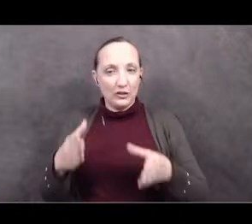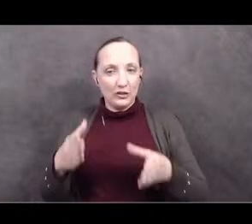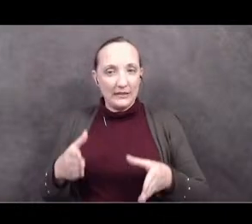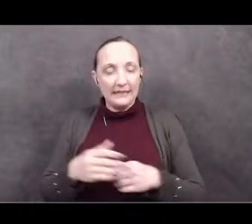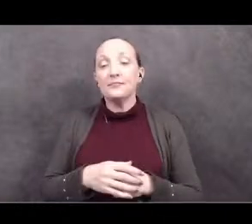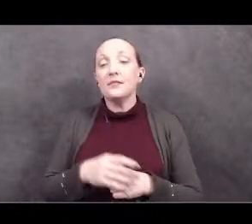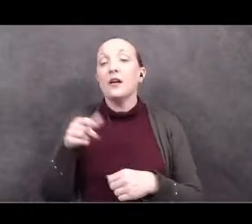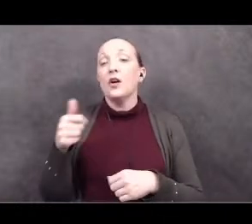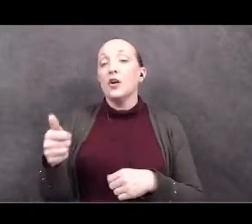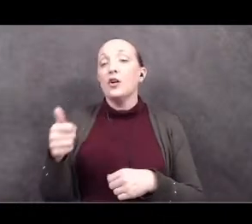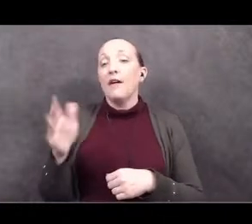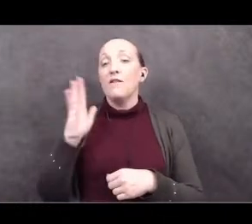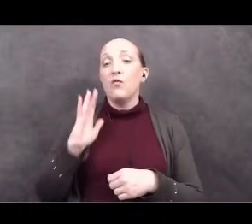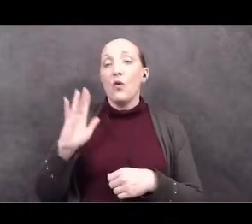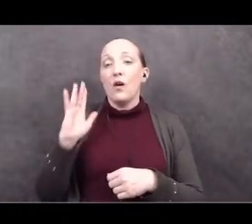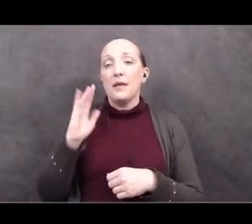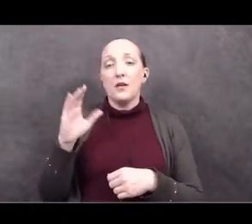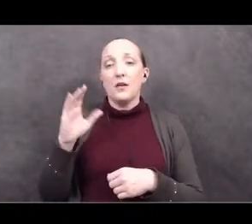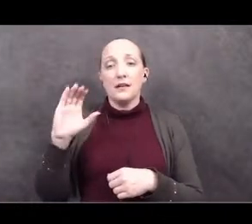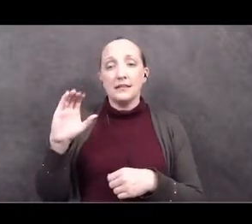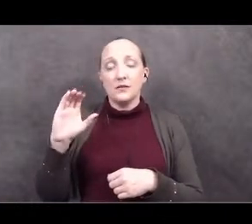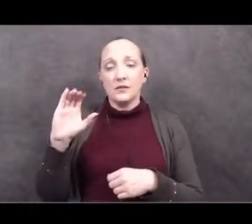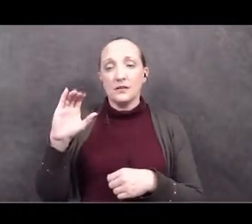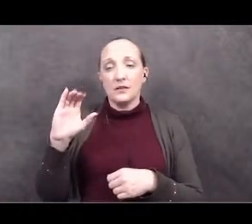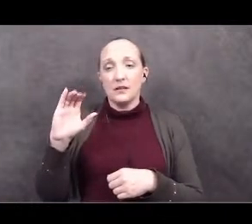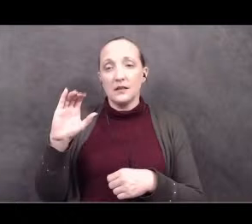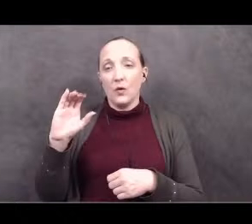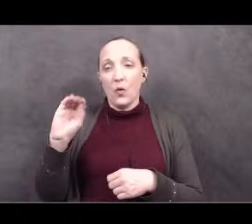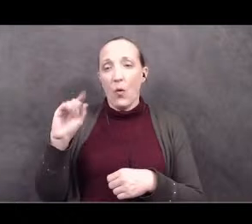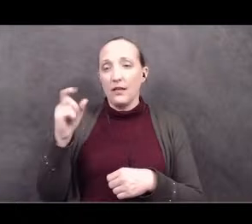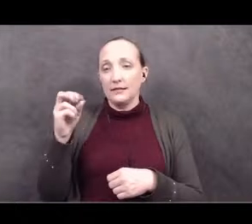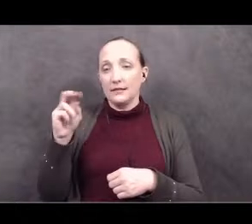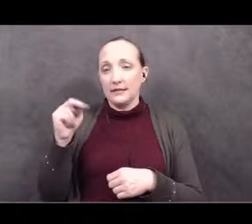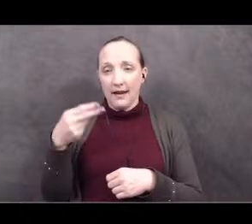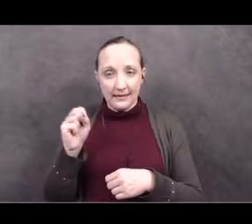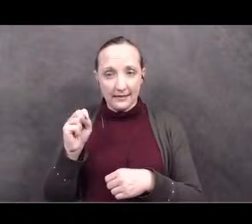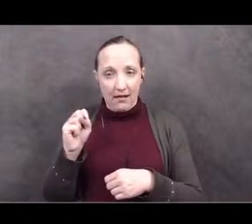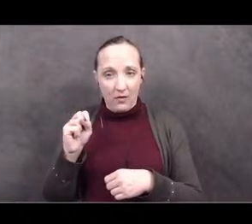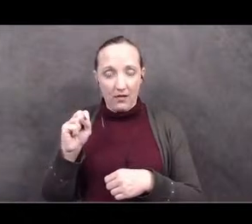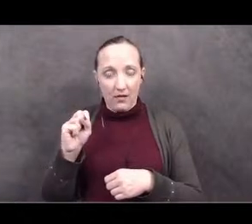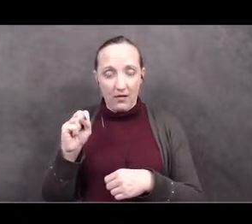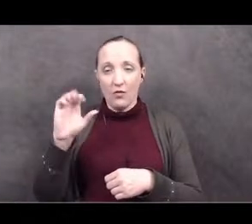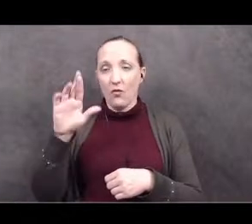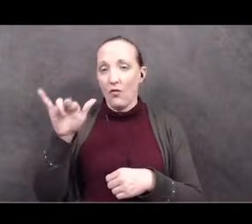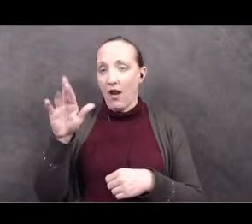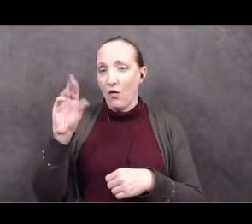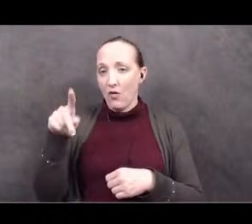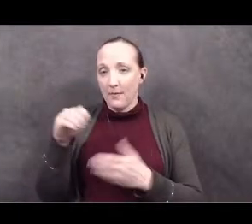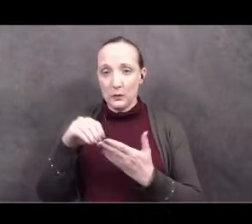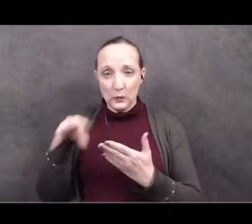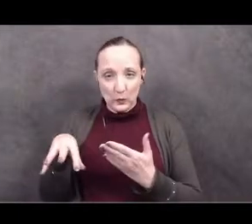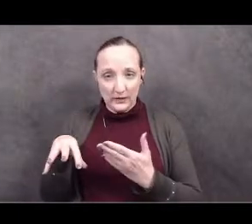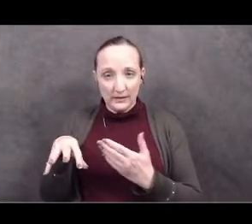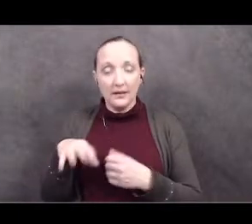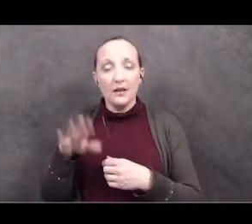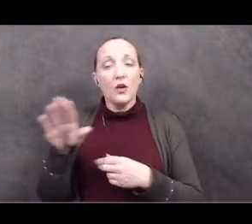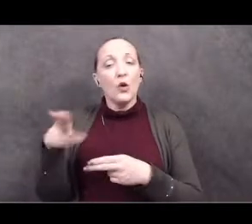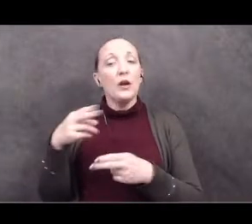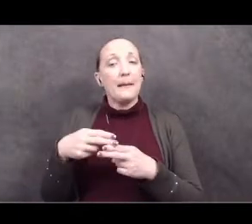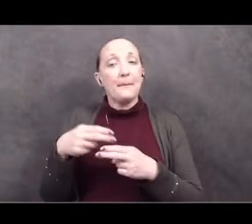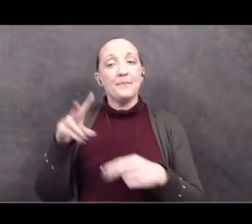a former Colton High School uh cryrop student and she her name is